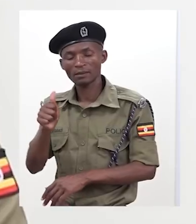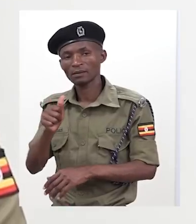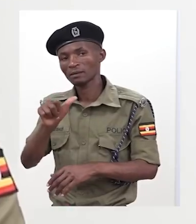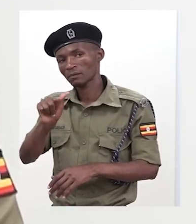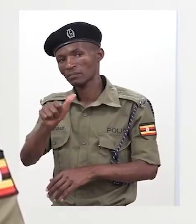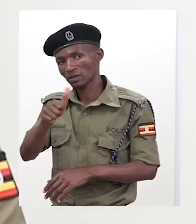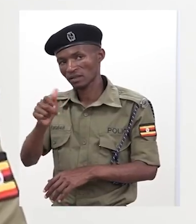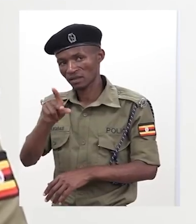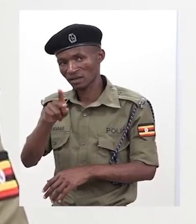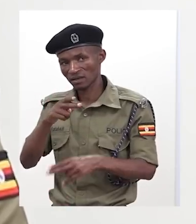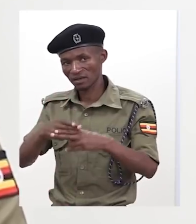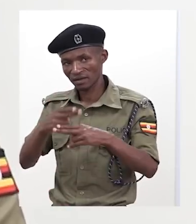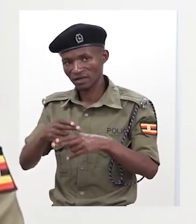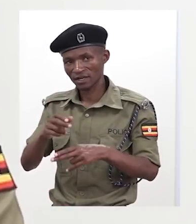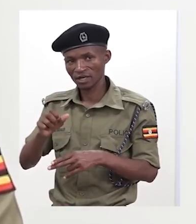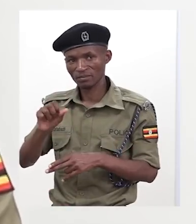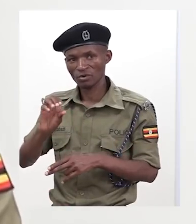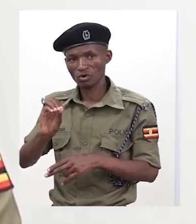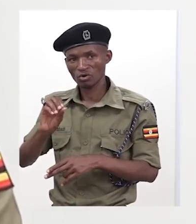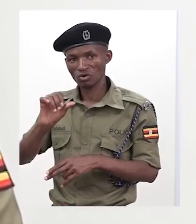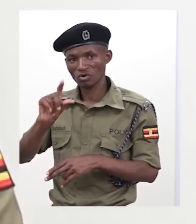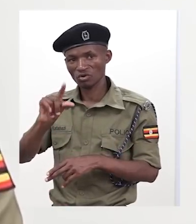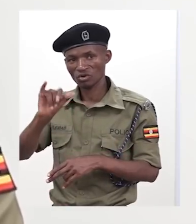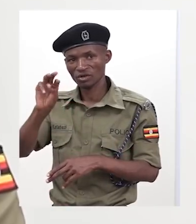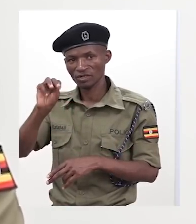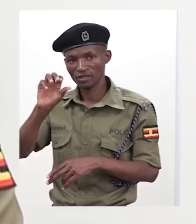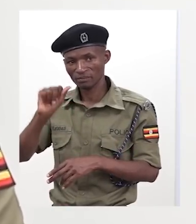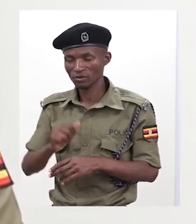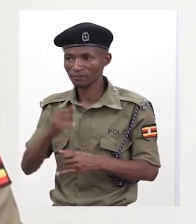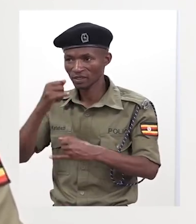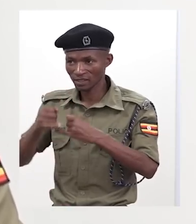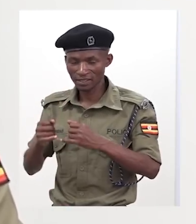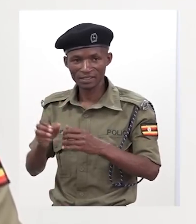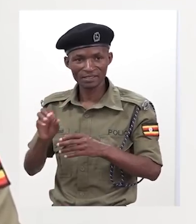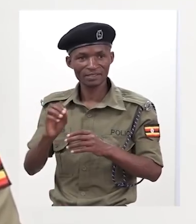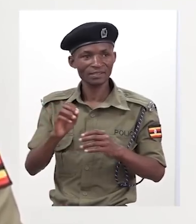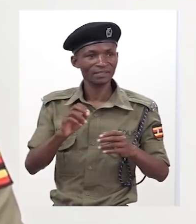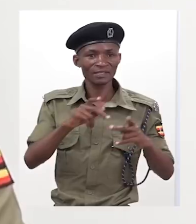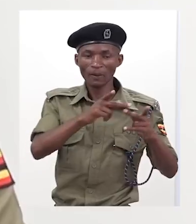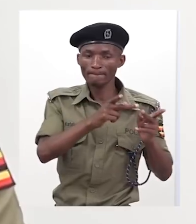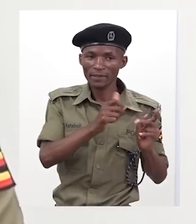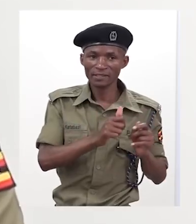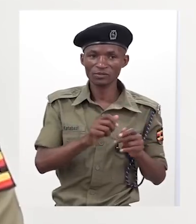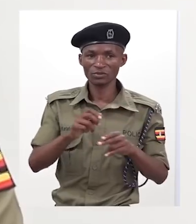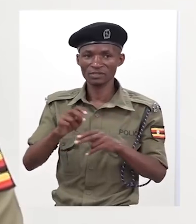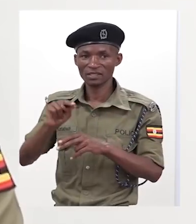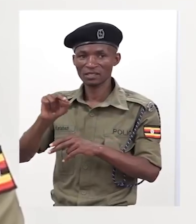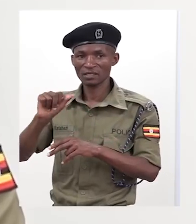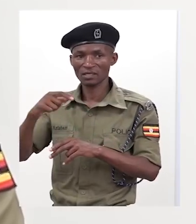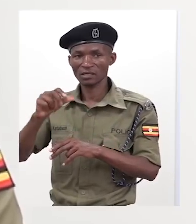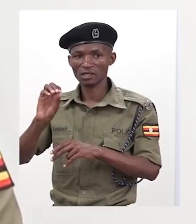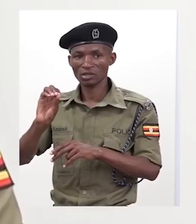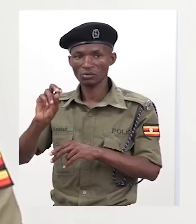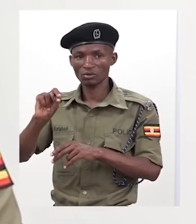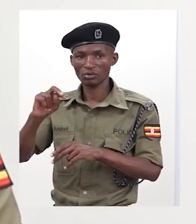who is urgently needed for questioning, is ongoing. His last locations were in Nagongera, Soni and